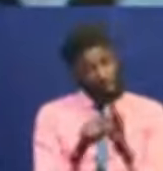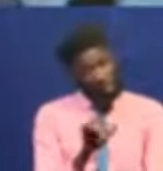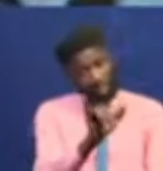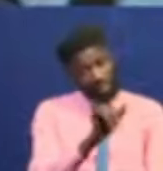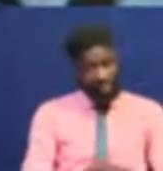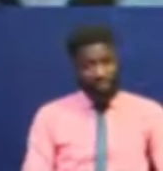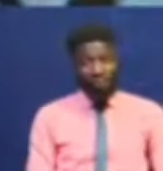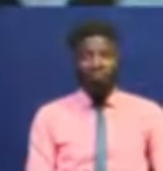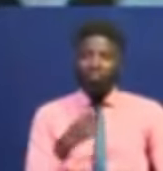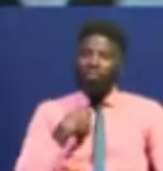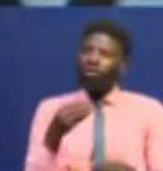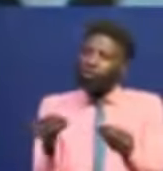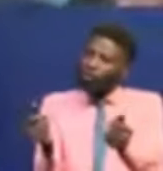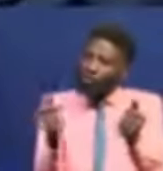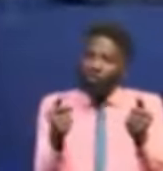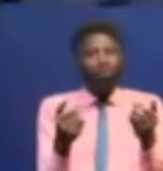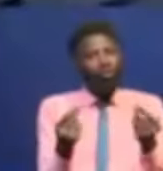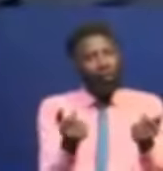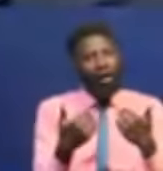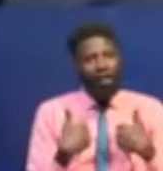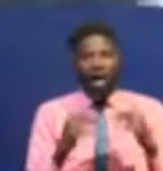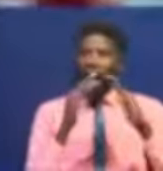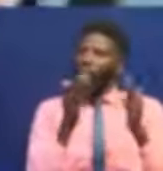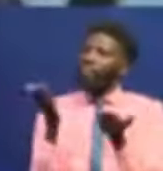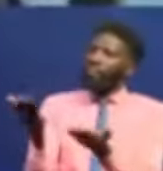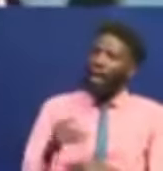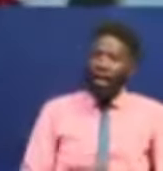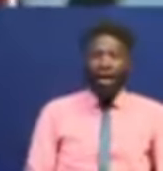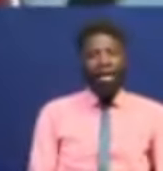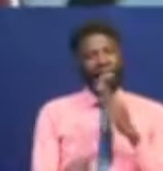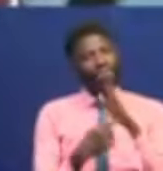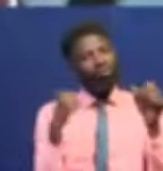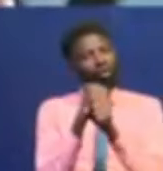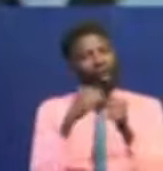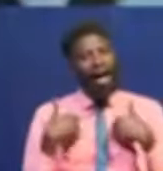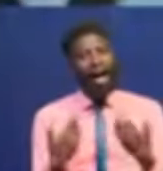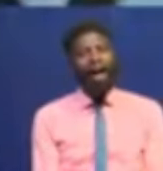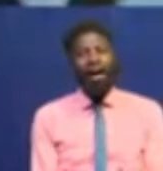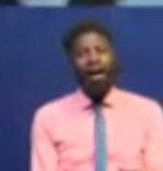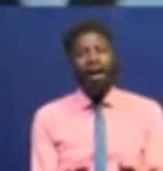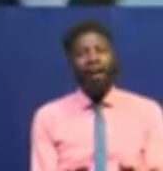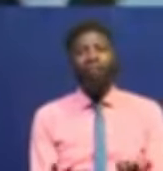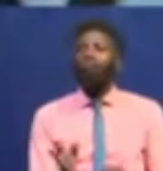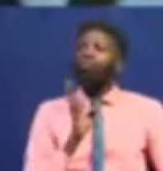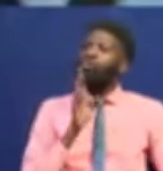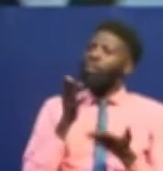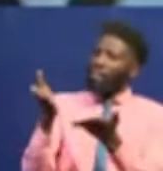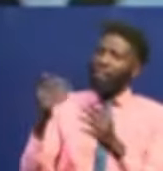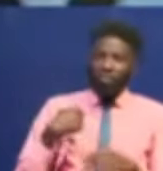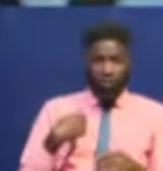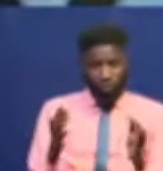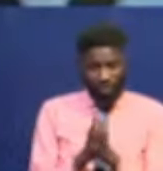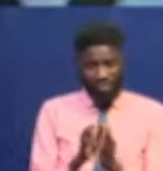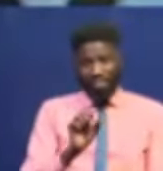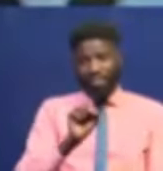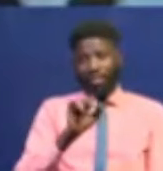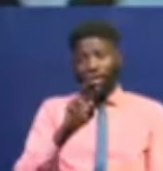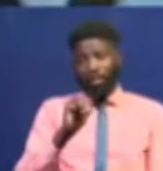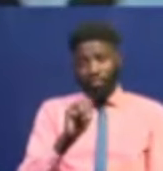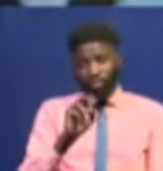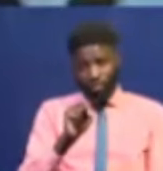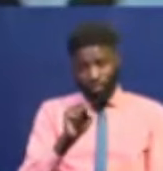And I am addressing those issues. Housing is one of them. Digital jobs is another. I was in Ruiru with Simon Kingara, the MP for Ruiru,